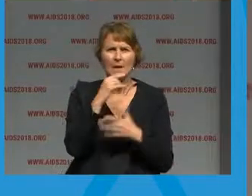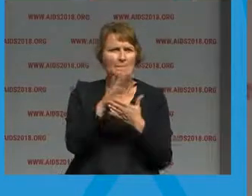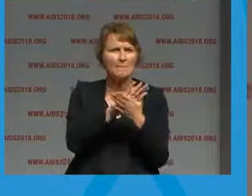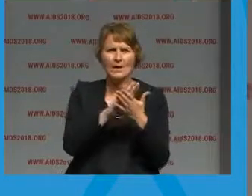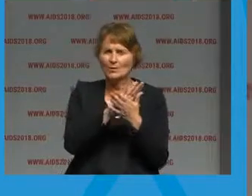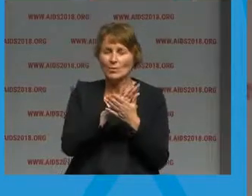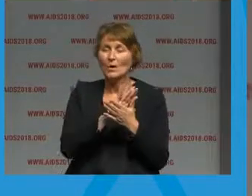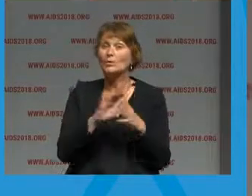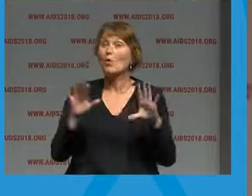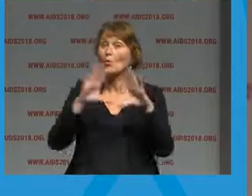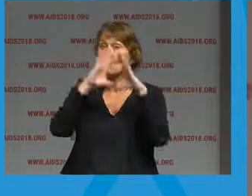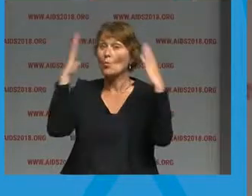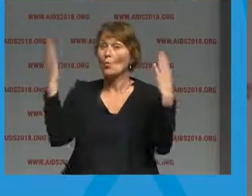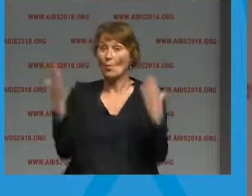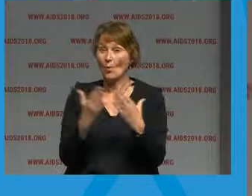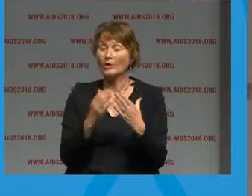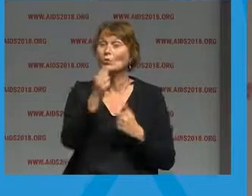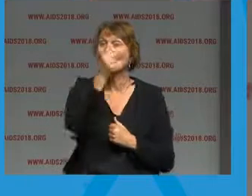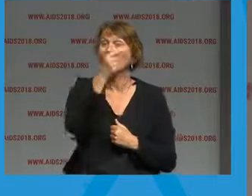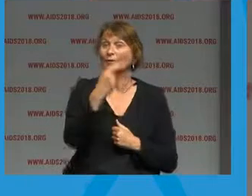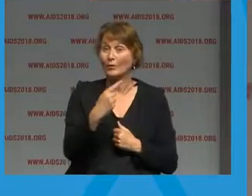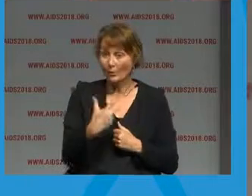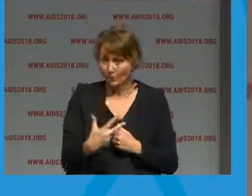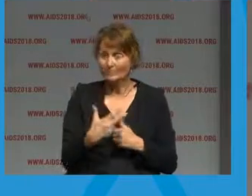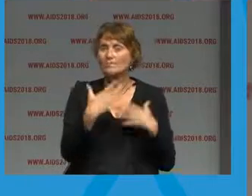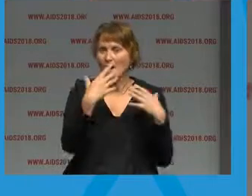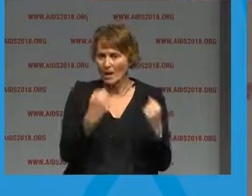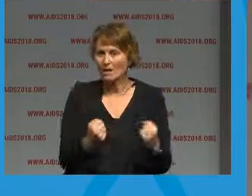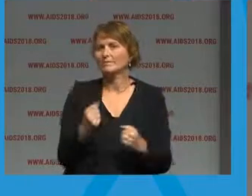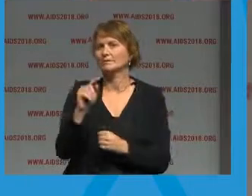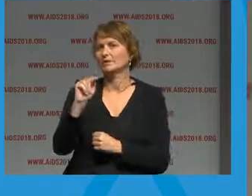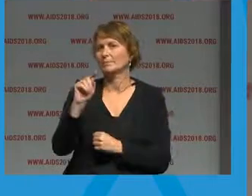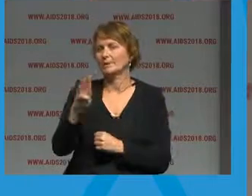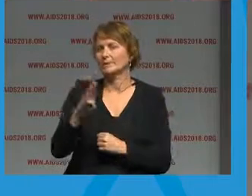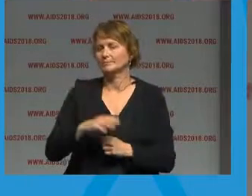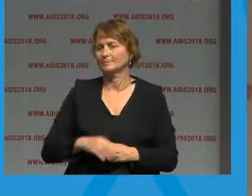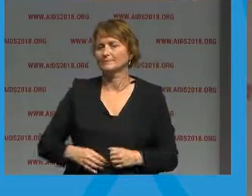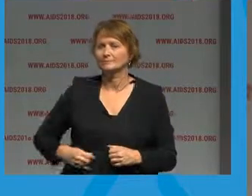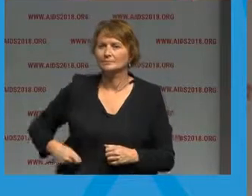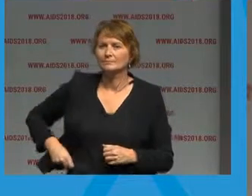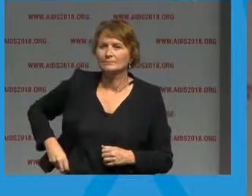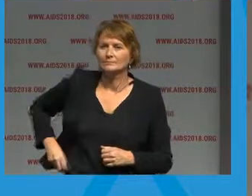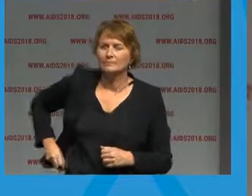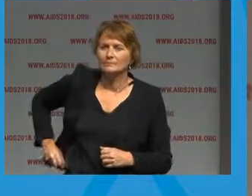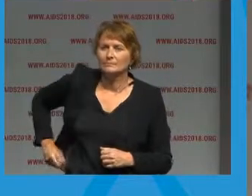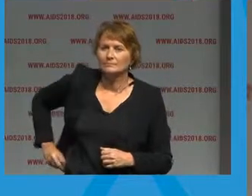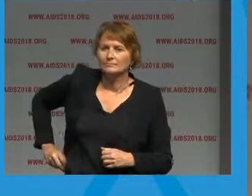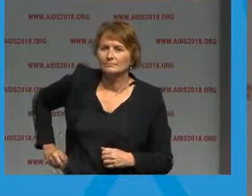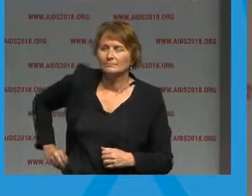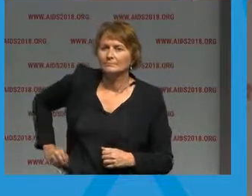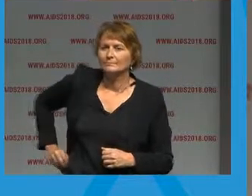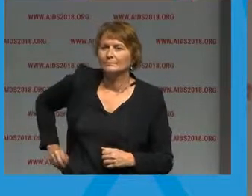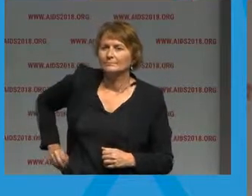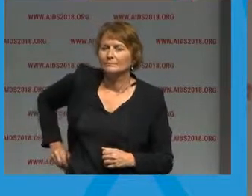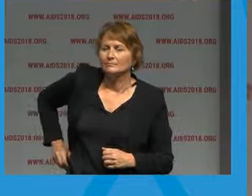1/3 of the world is infected with TB. In 2016 alone,